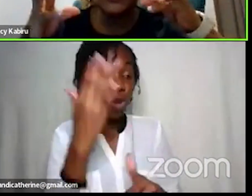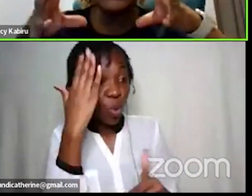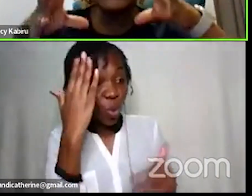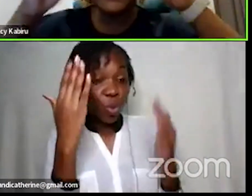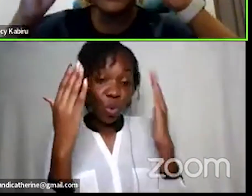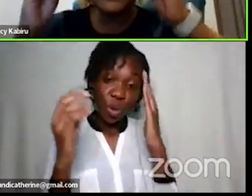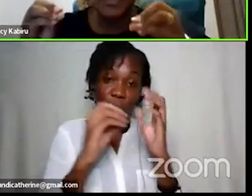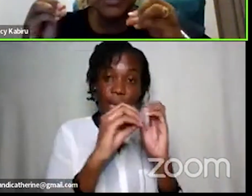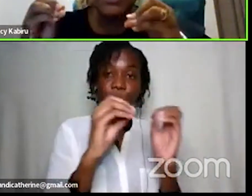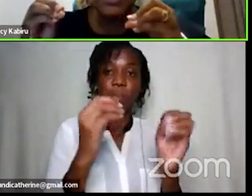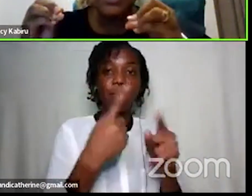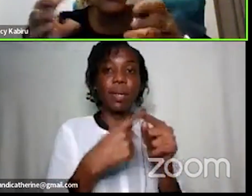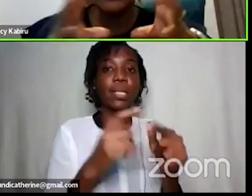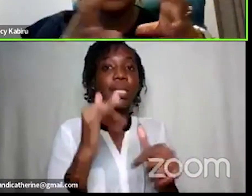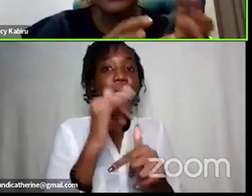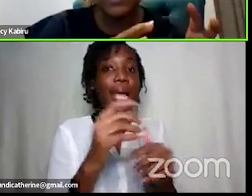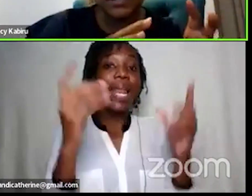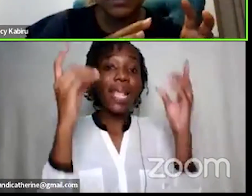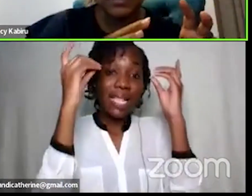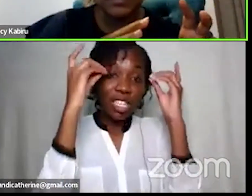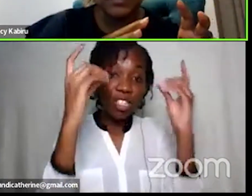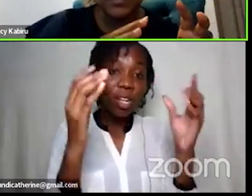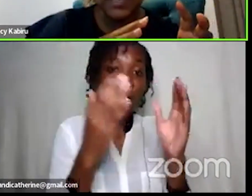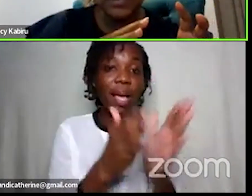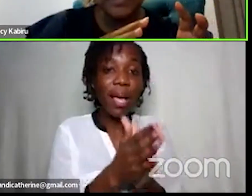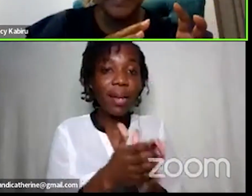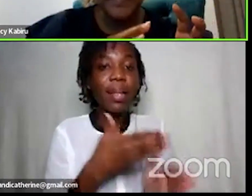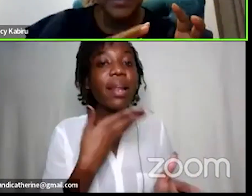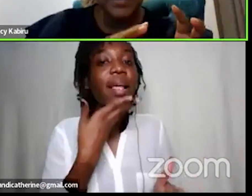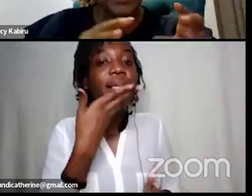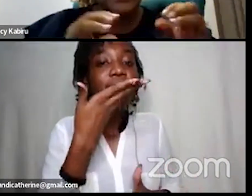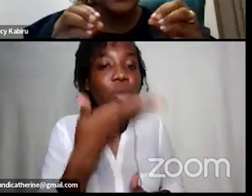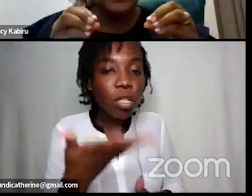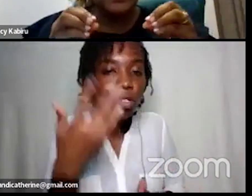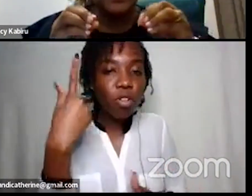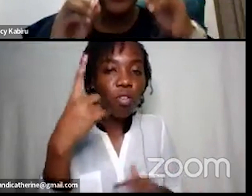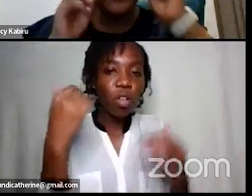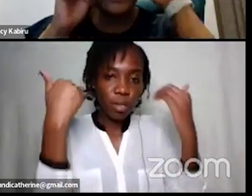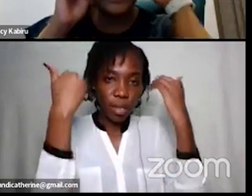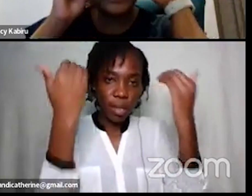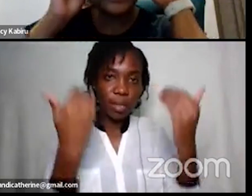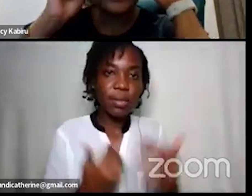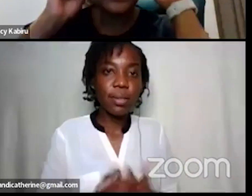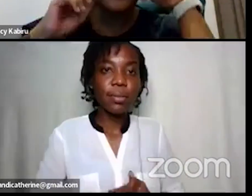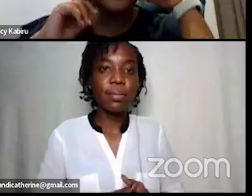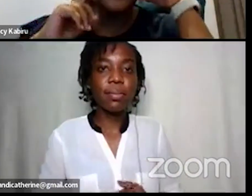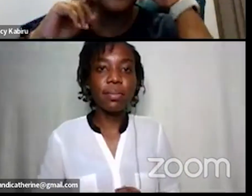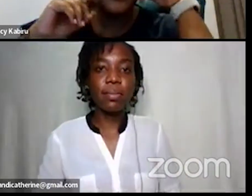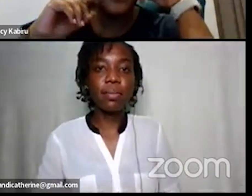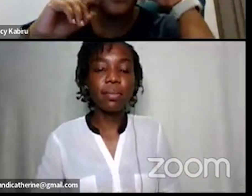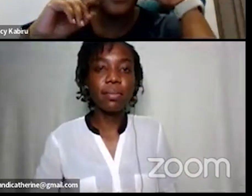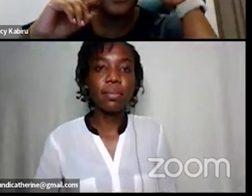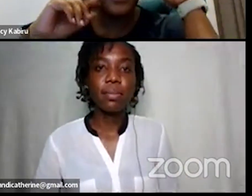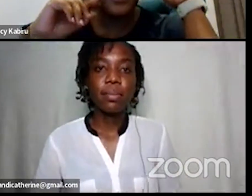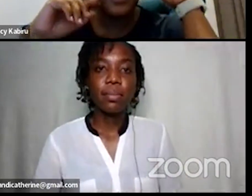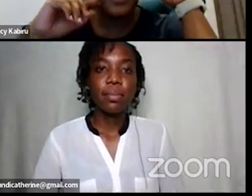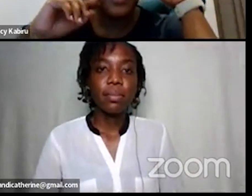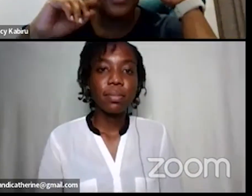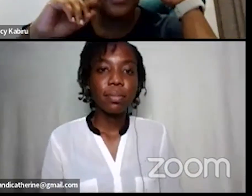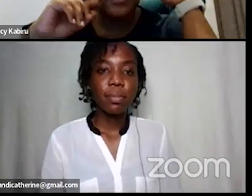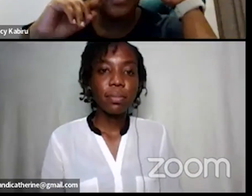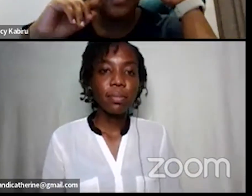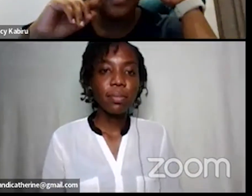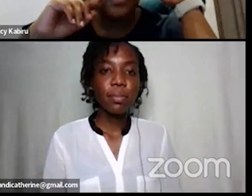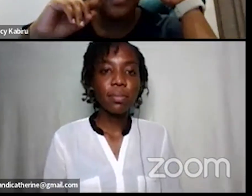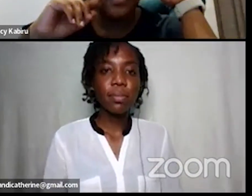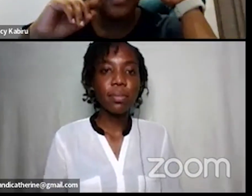a decision, it is a response to the distress. Okay. In fact, Nancy, as you explained that, there's a question on what